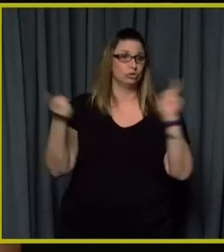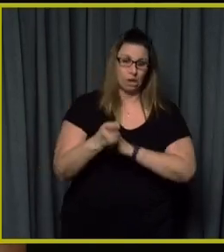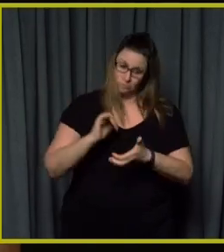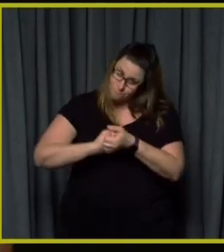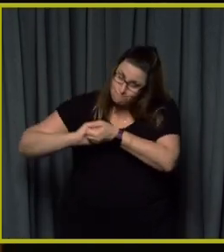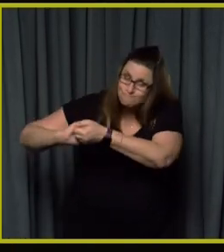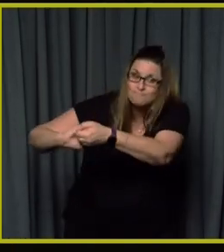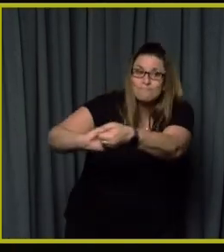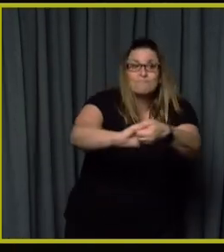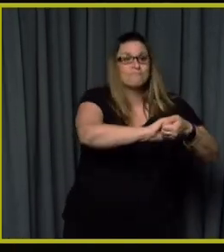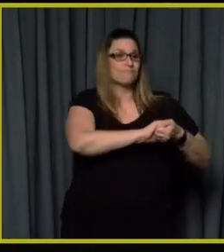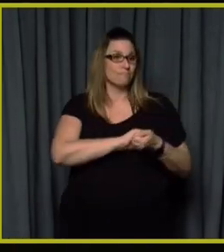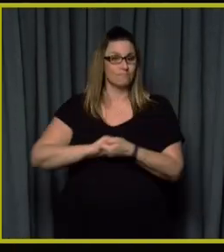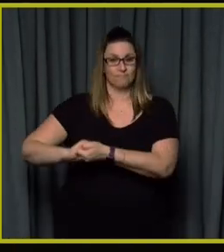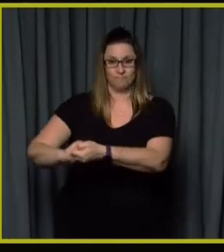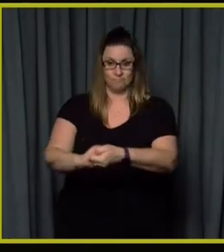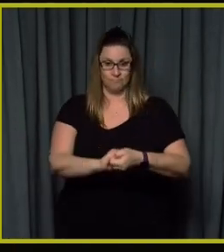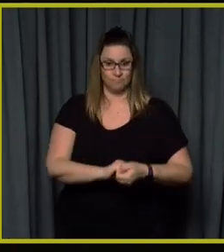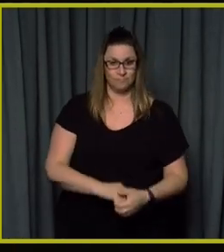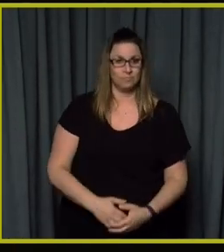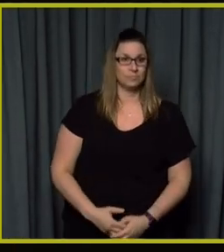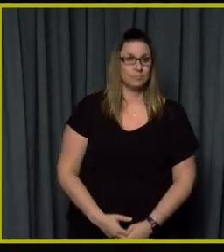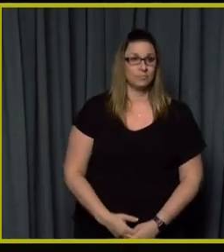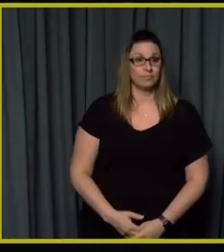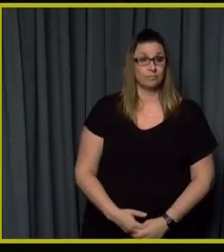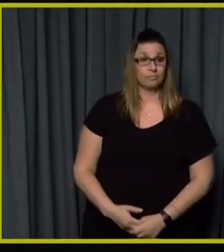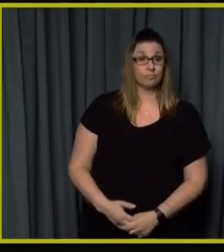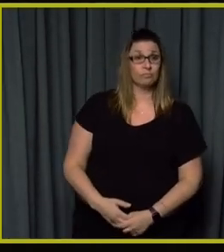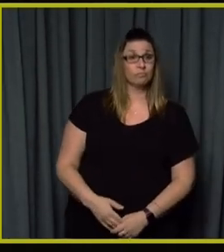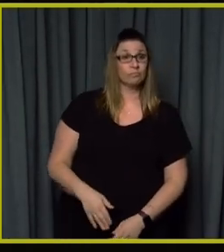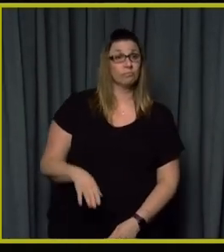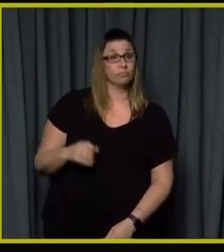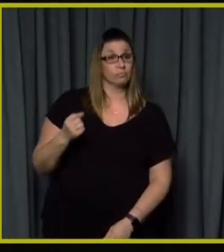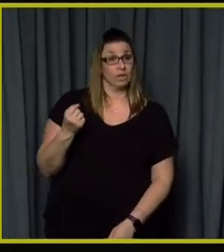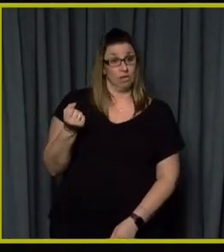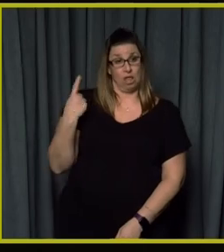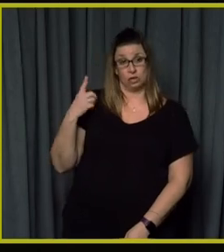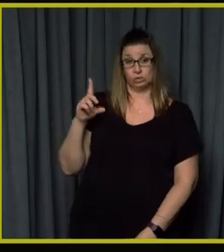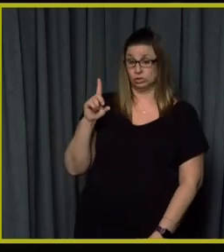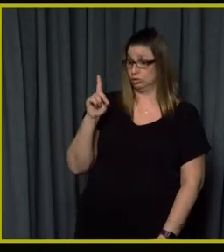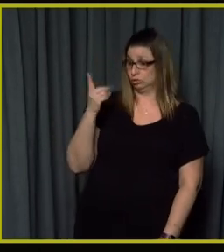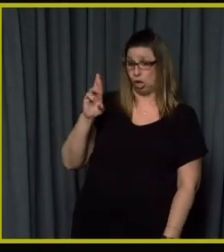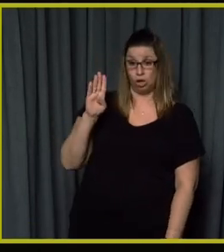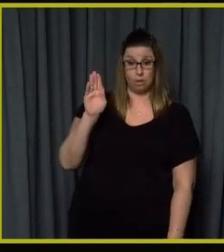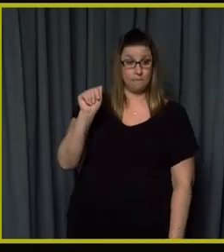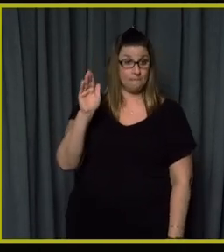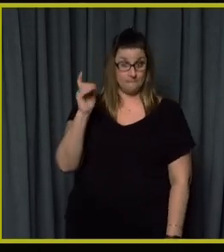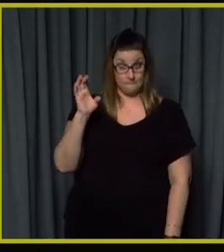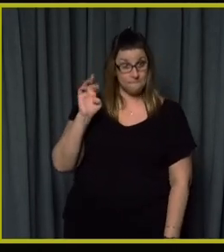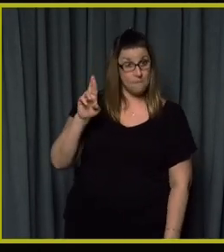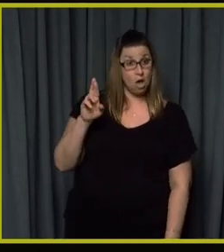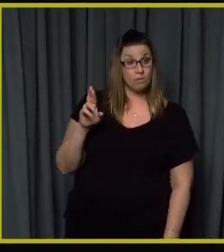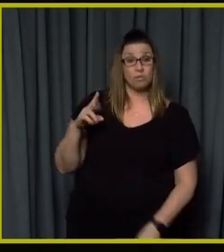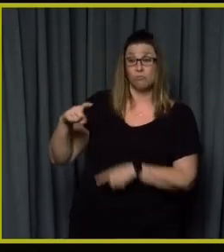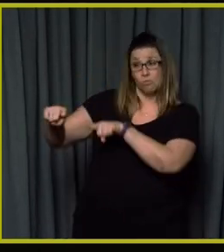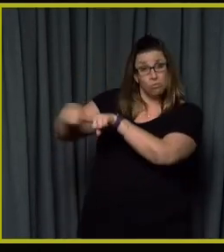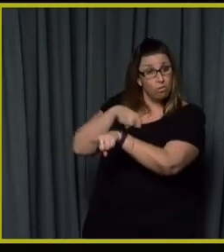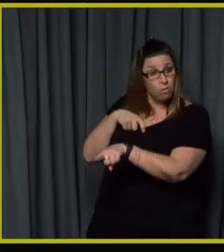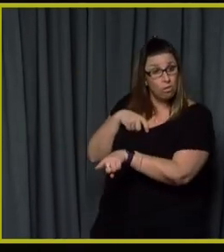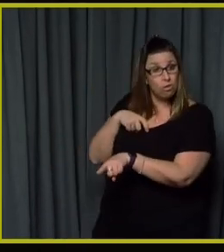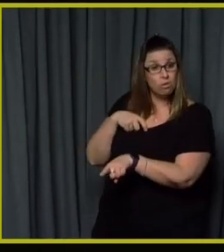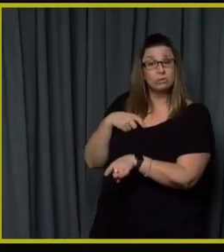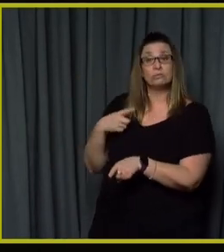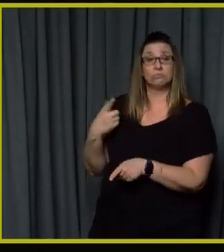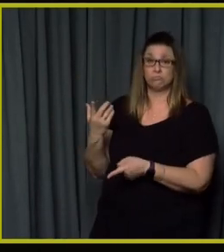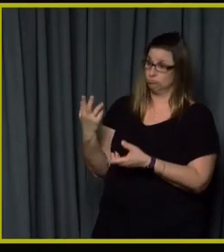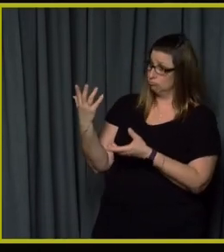Last year, I received a call from Dr. Barber to come and join this movement. And the